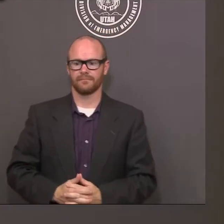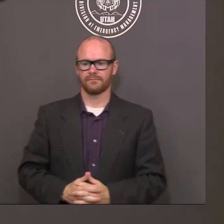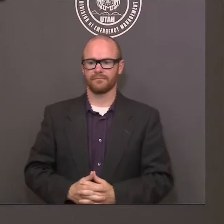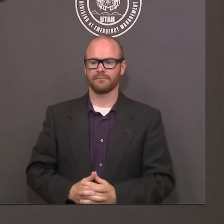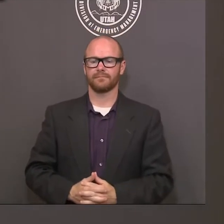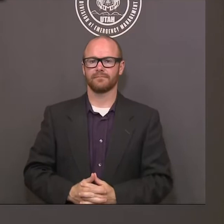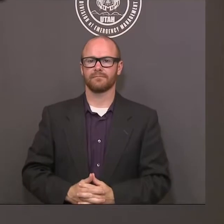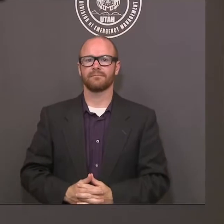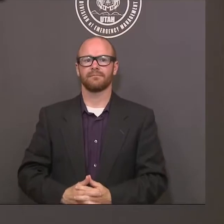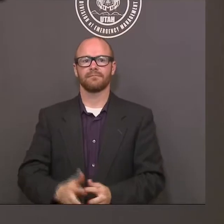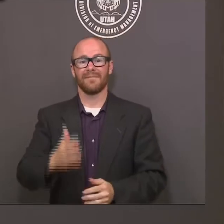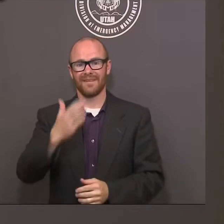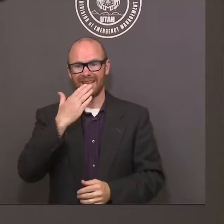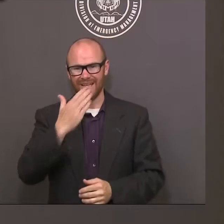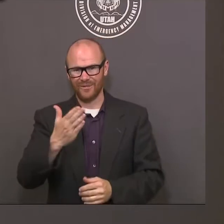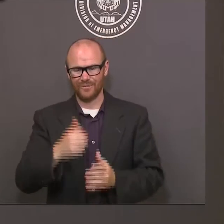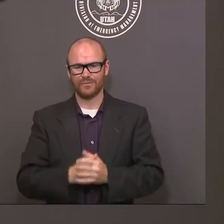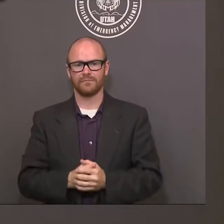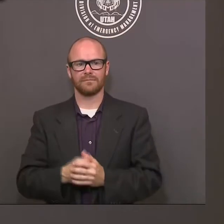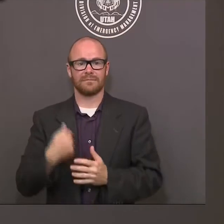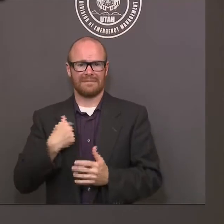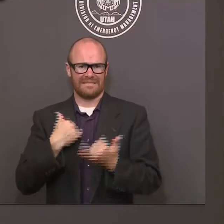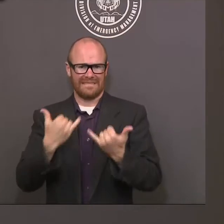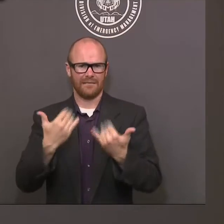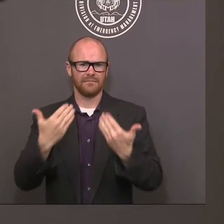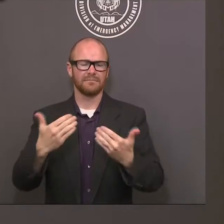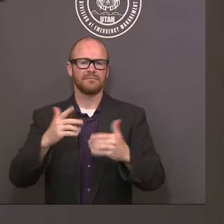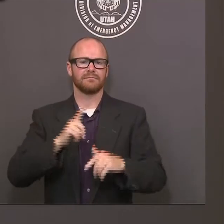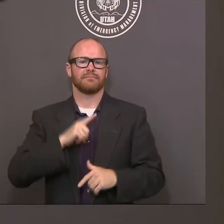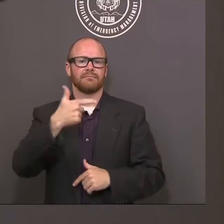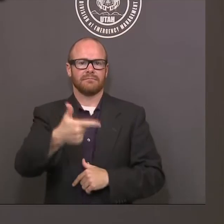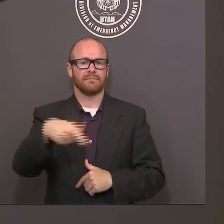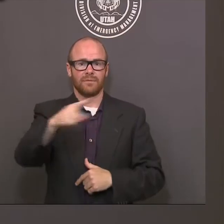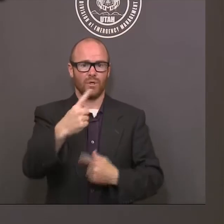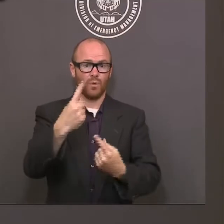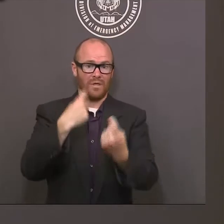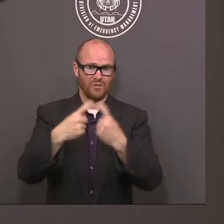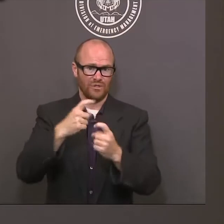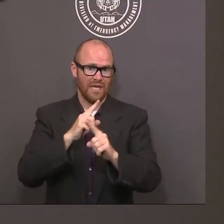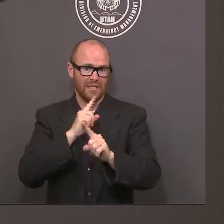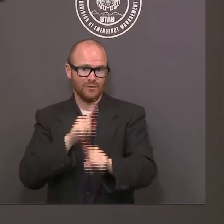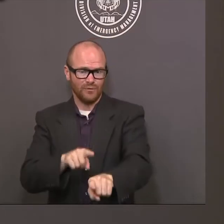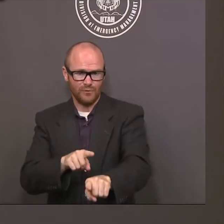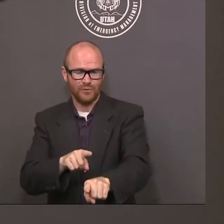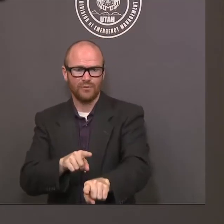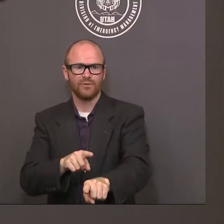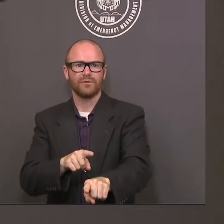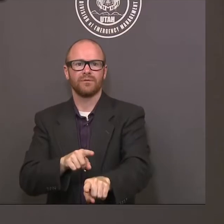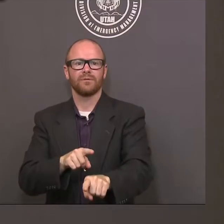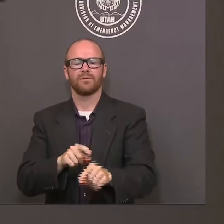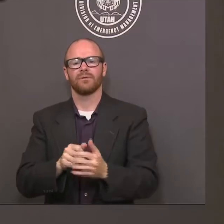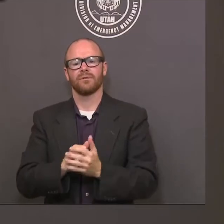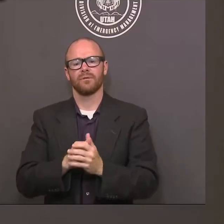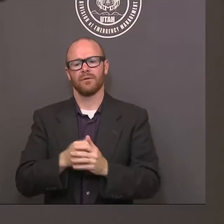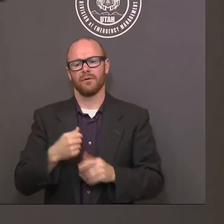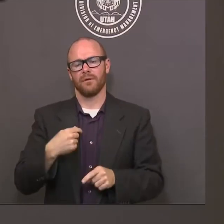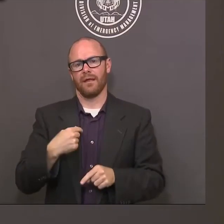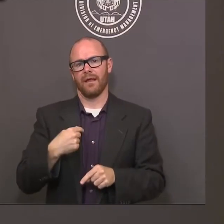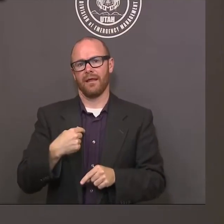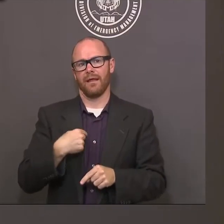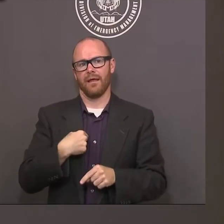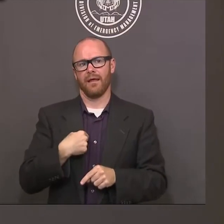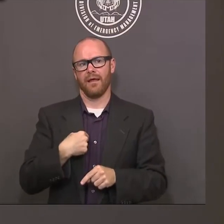Well, thank you. As we get ready to go to the Q&A portion of the program, I was just